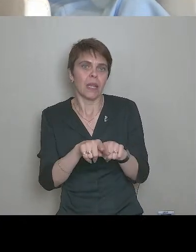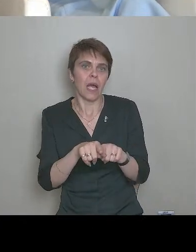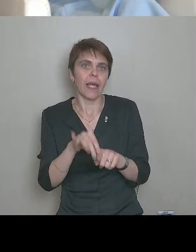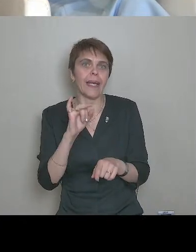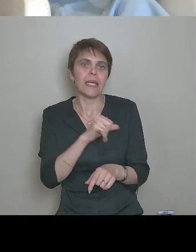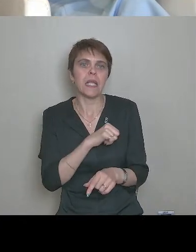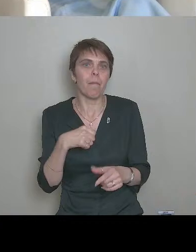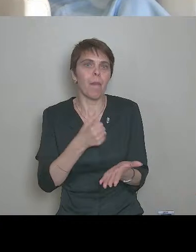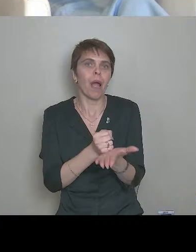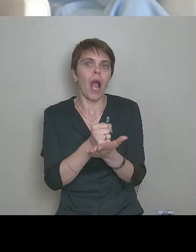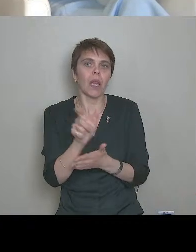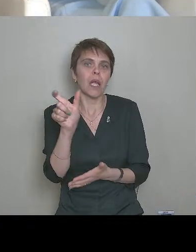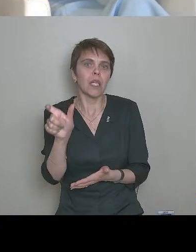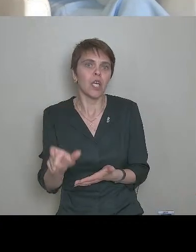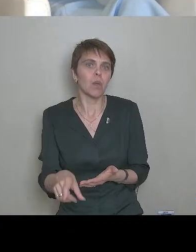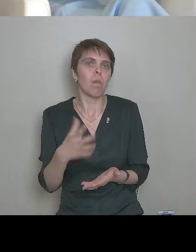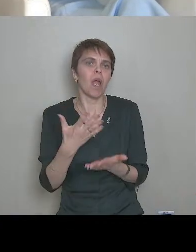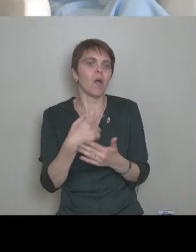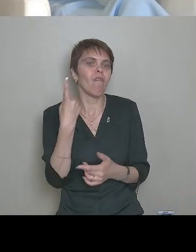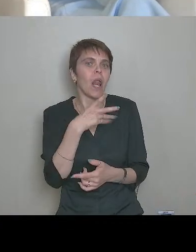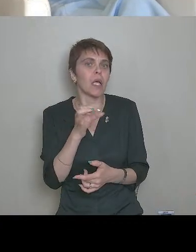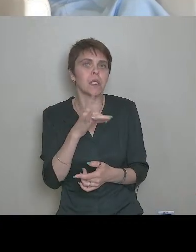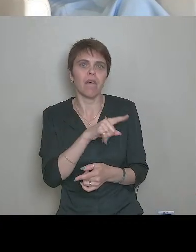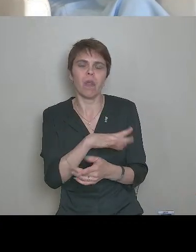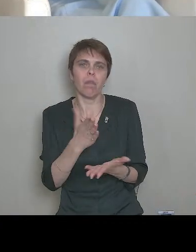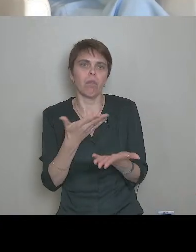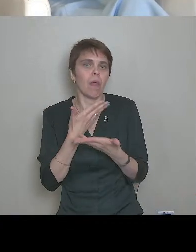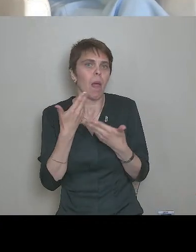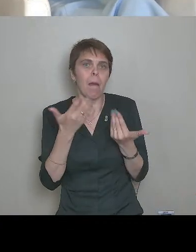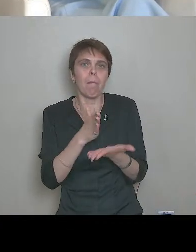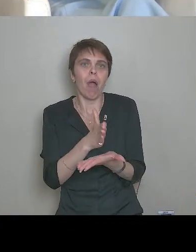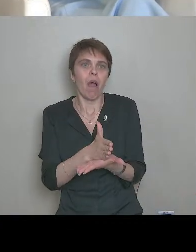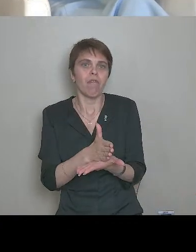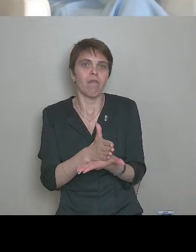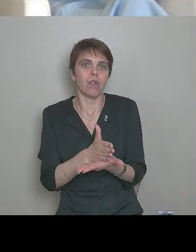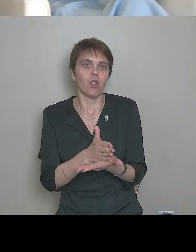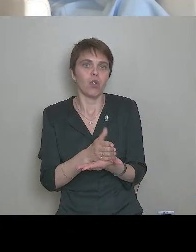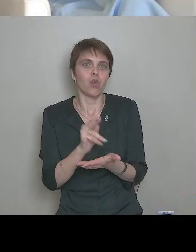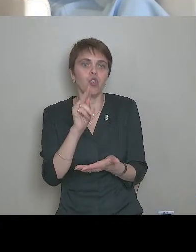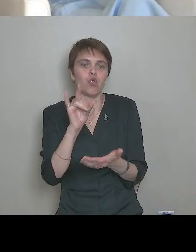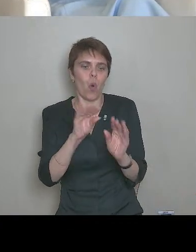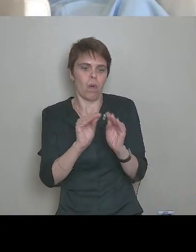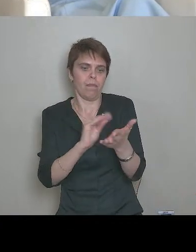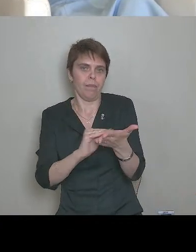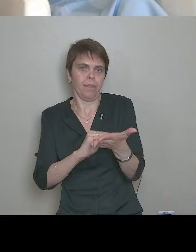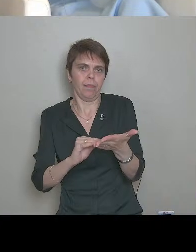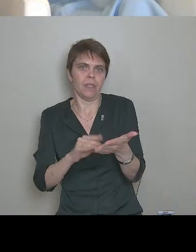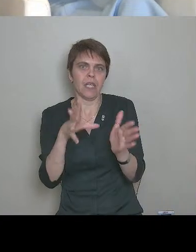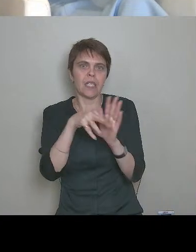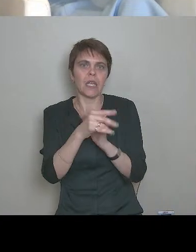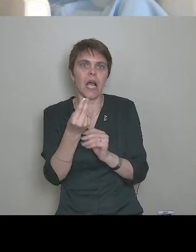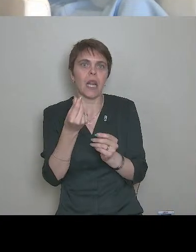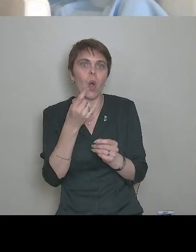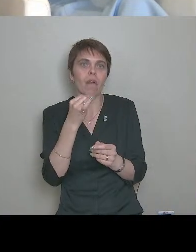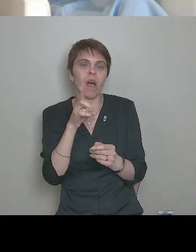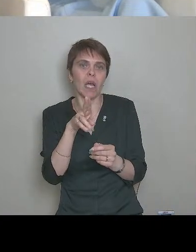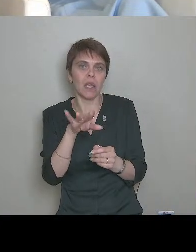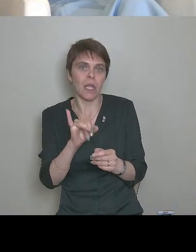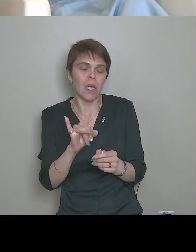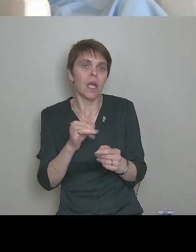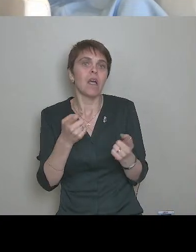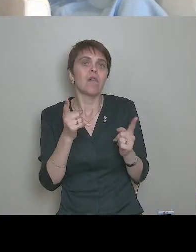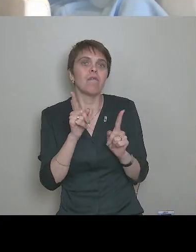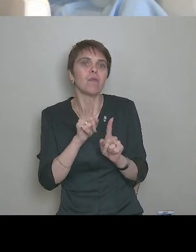components. It was used by the opponents, and it was used by the candidates if they did not have